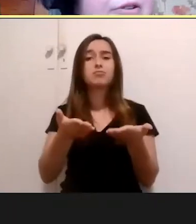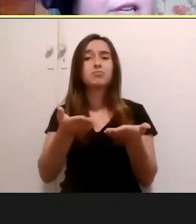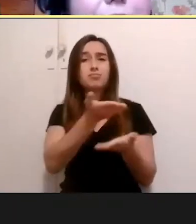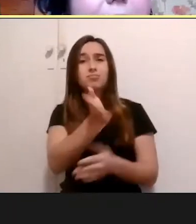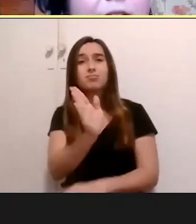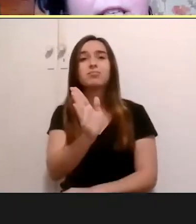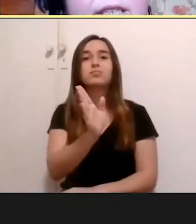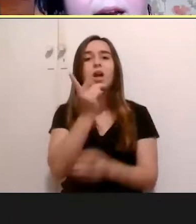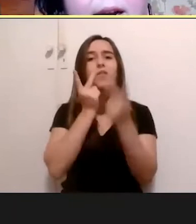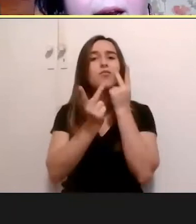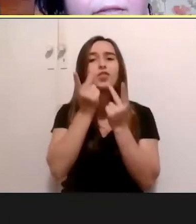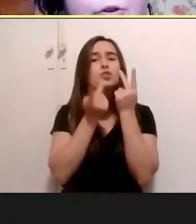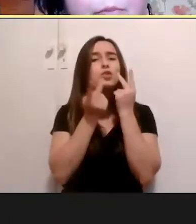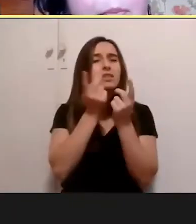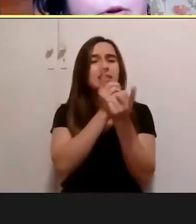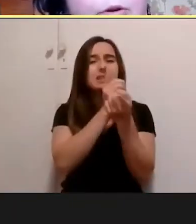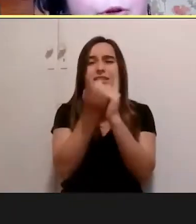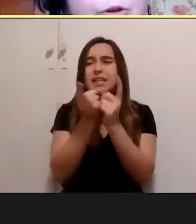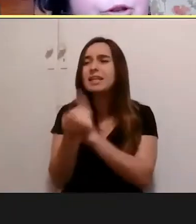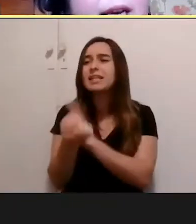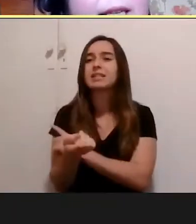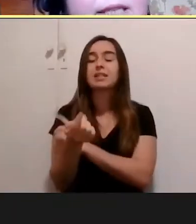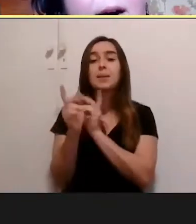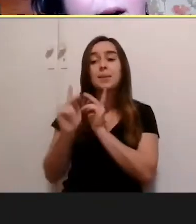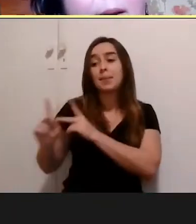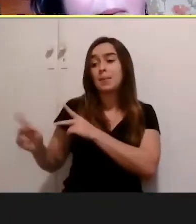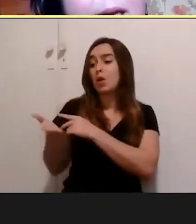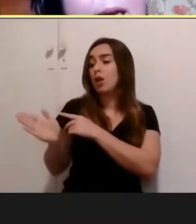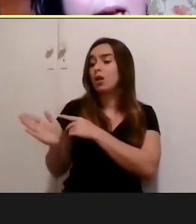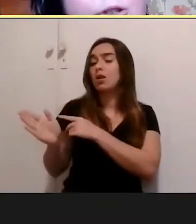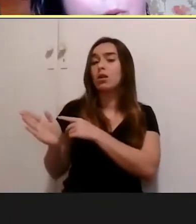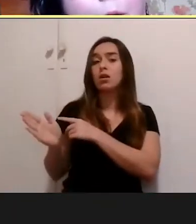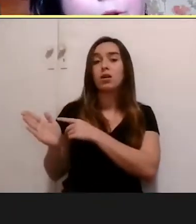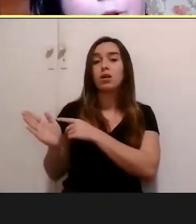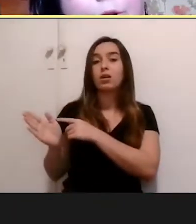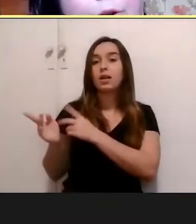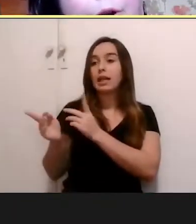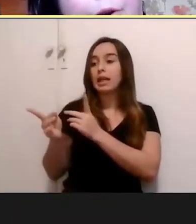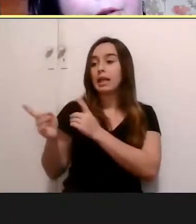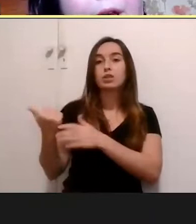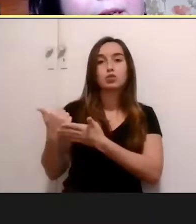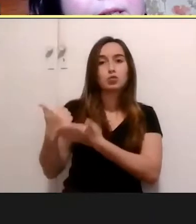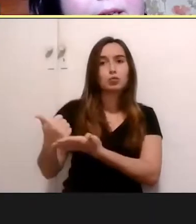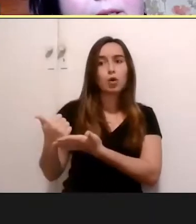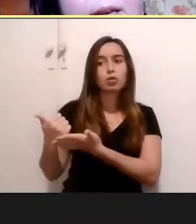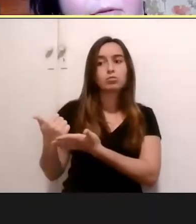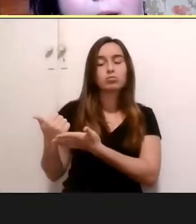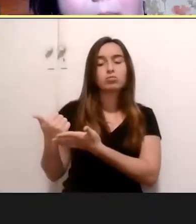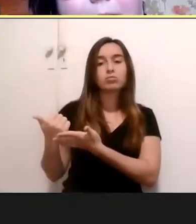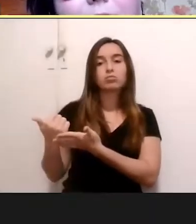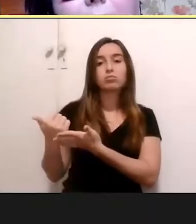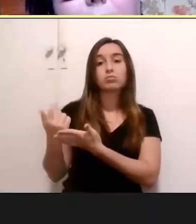appearance changes, and for people who usually needs time and support to learn new things, this is a really